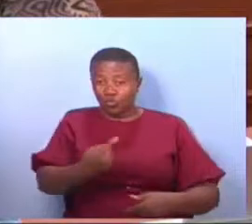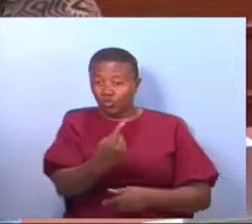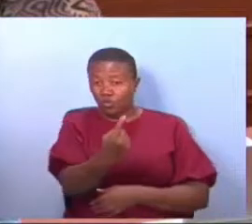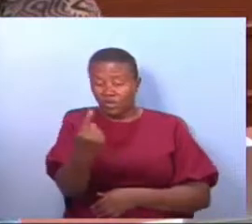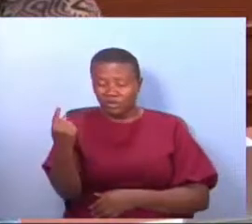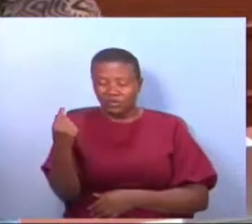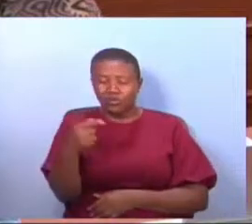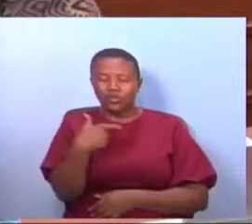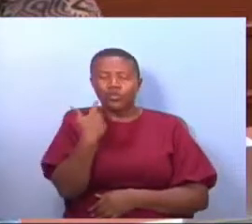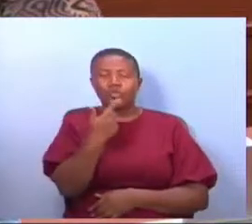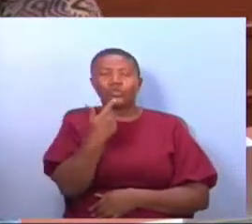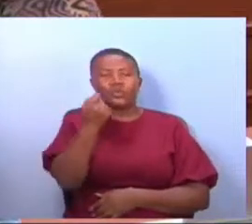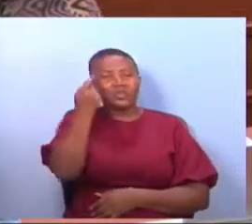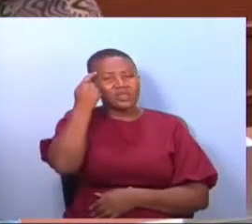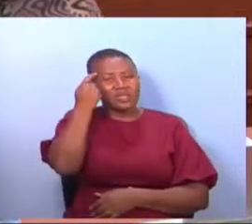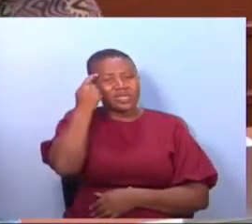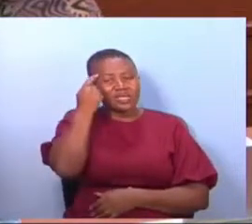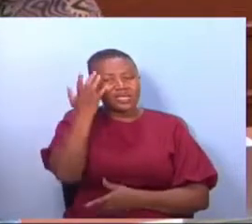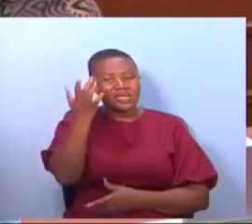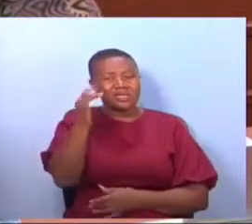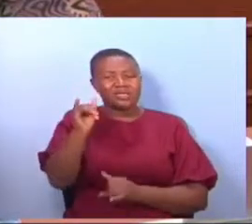think has delayed.